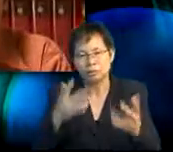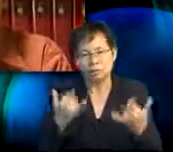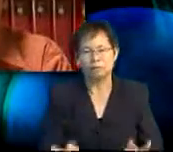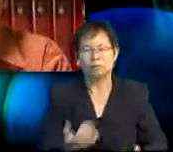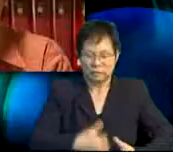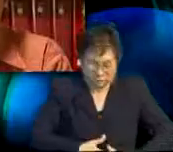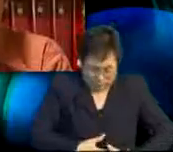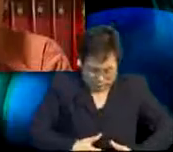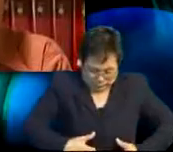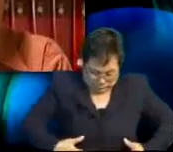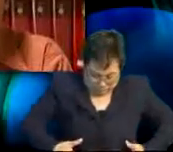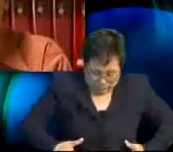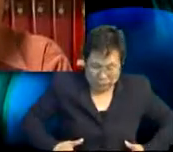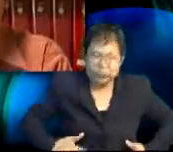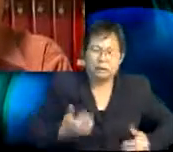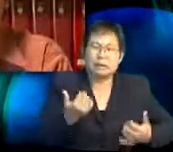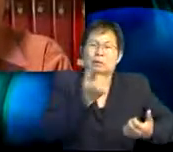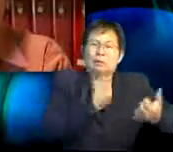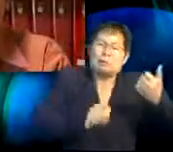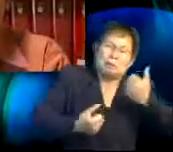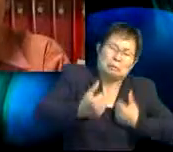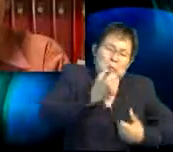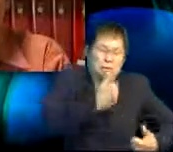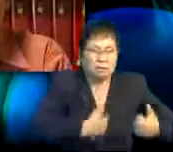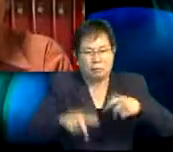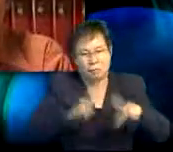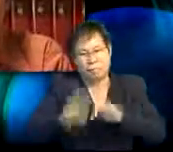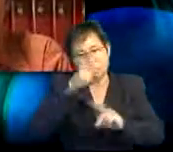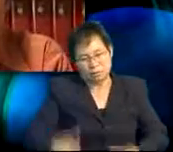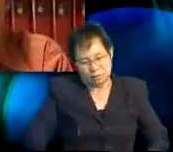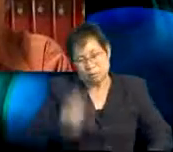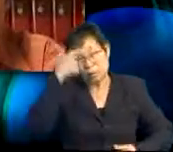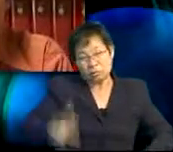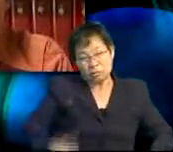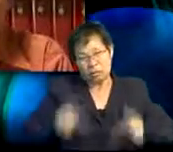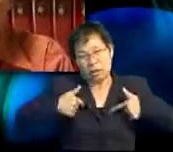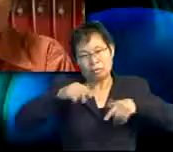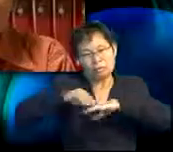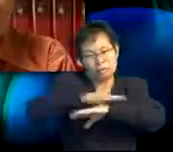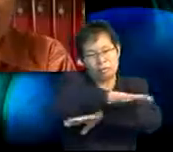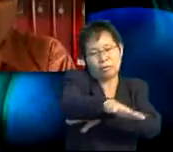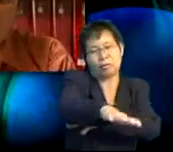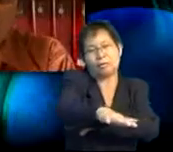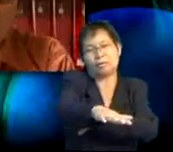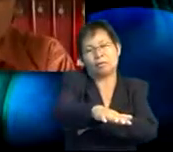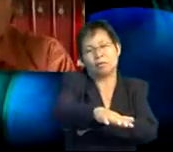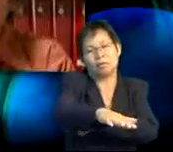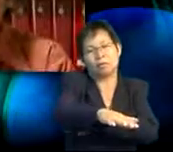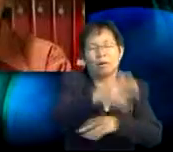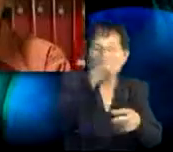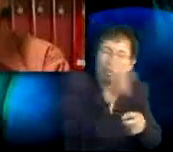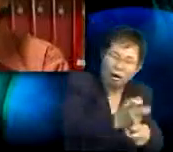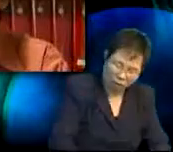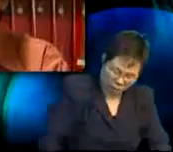starving. They are miserable people because their lives are now infected not only with hardship